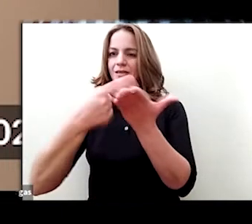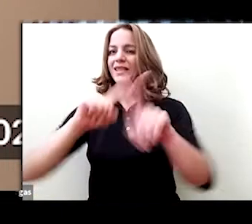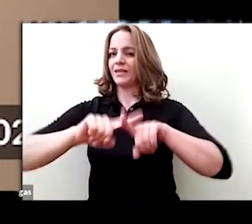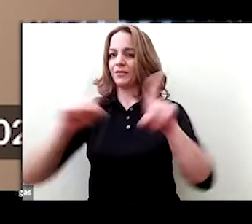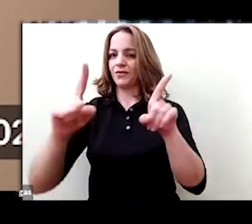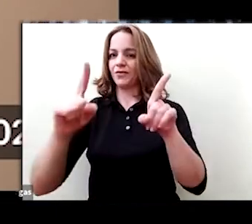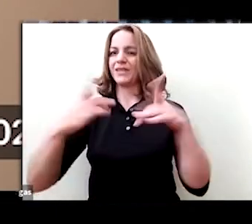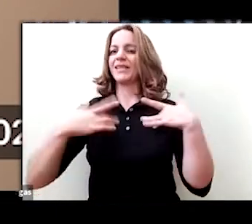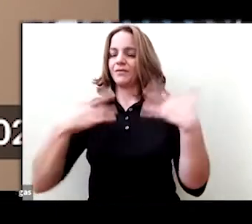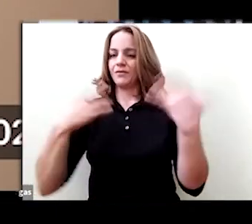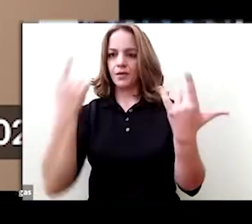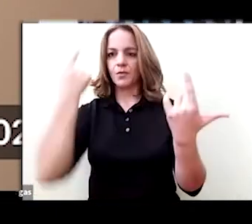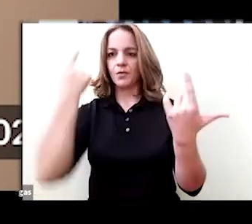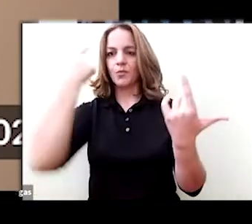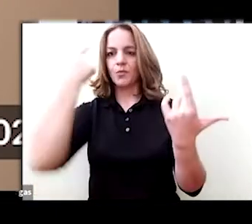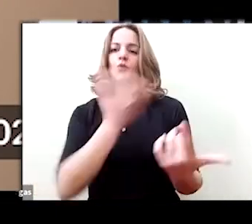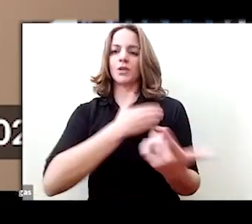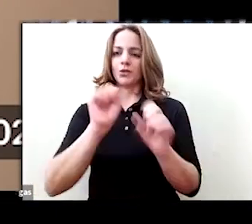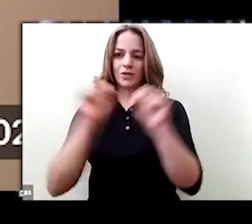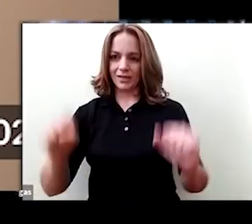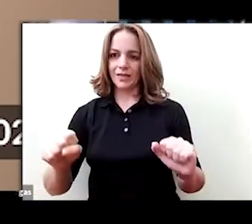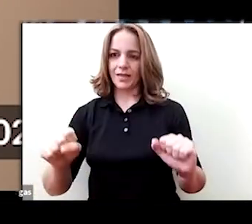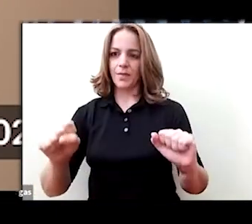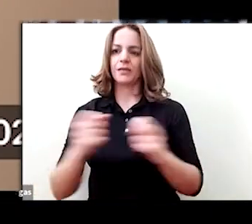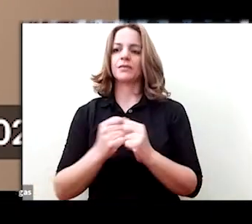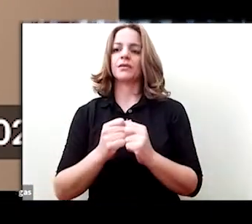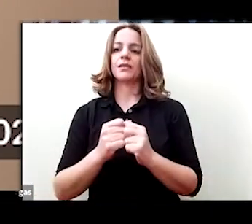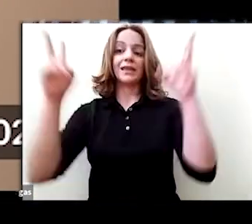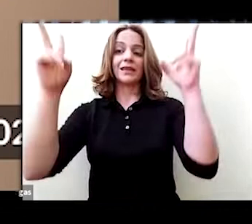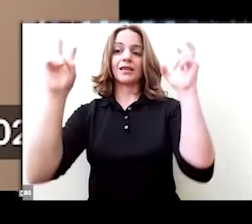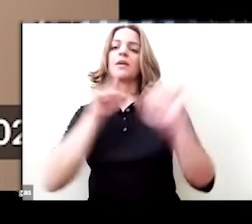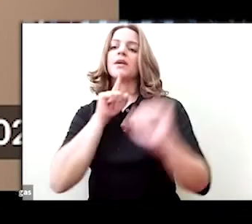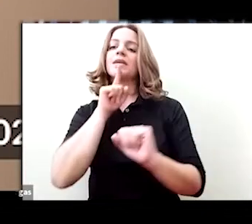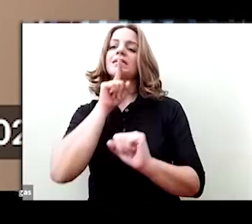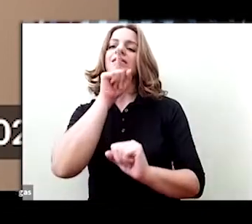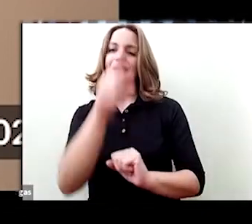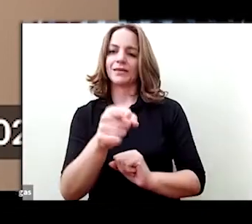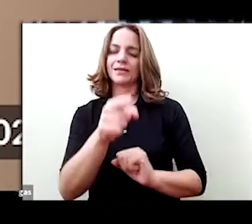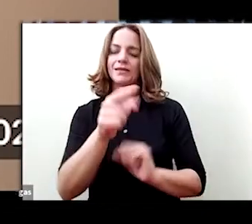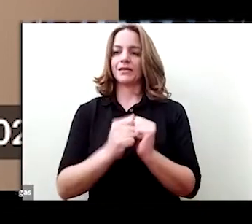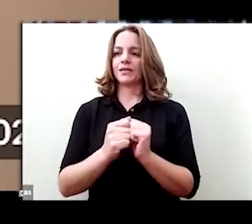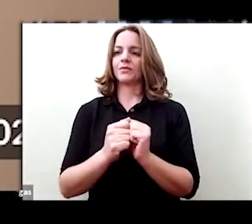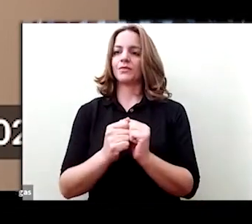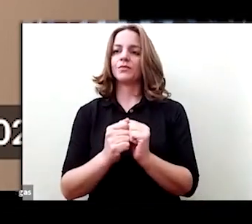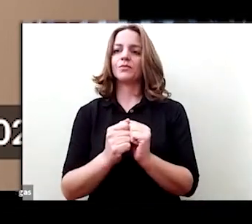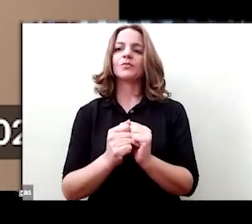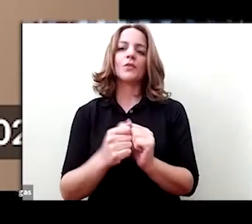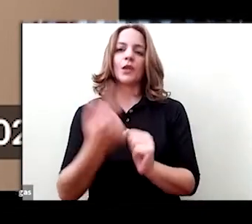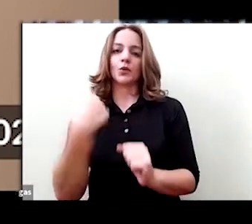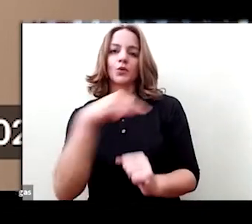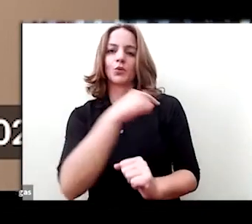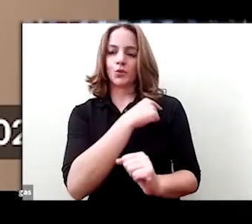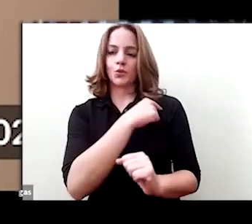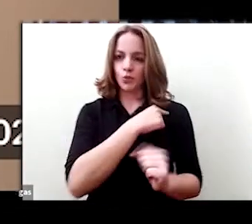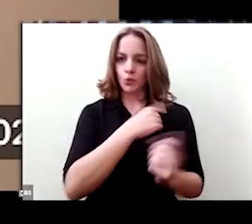Cintrón, Realidades. Realidades aired from 1972 to 1977 and was the first national